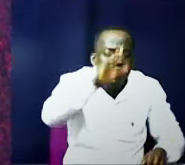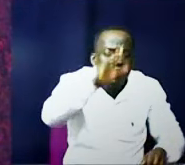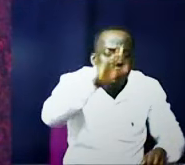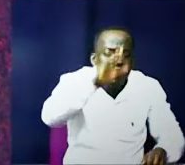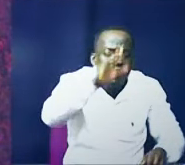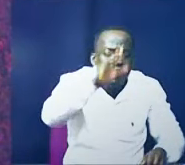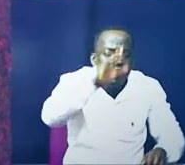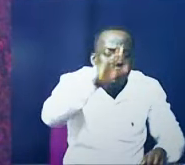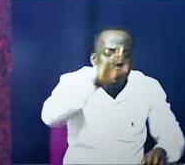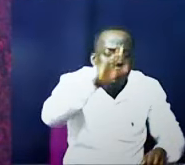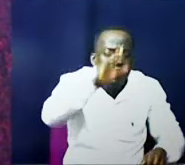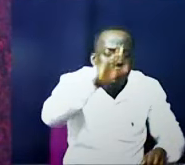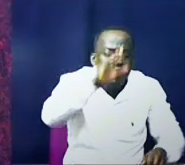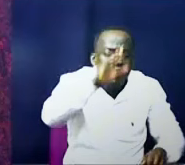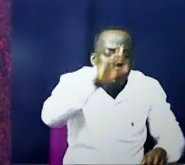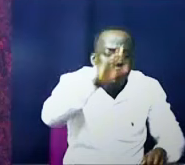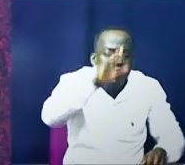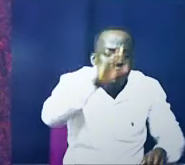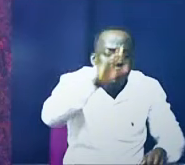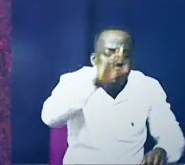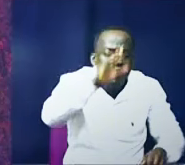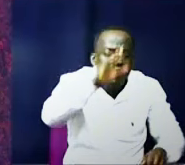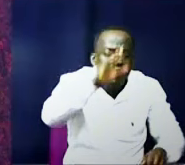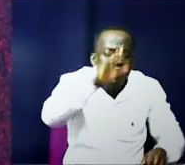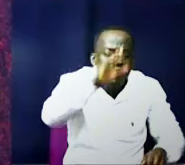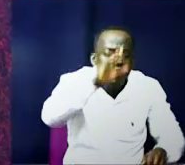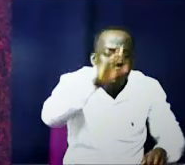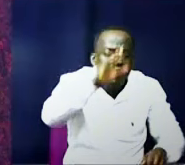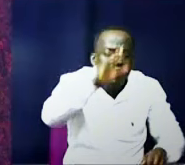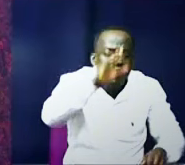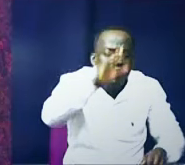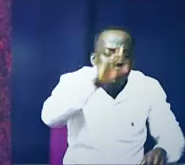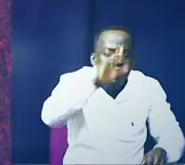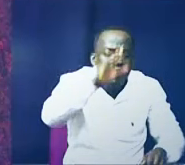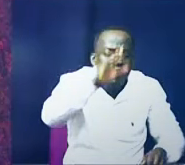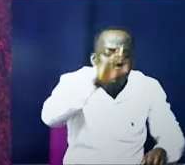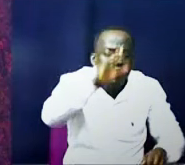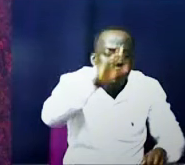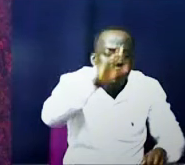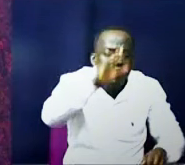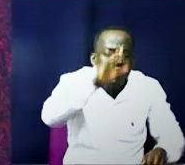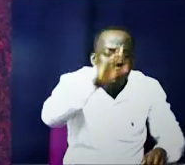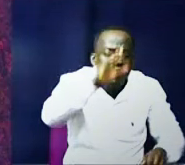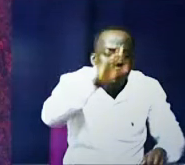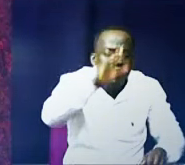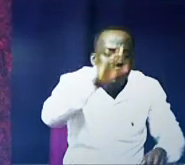is a certain place that there is no divine presence.